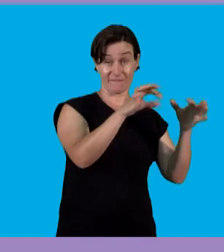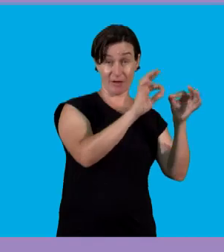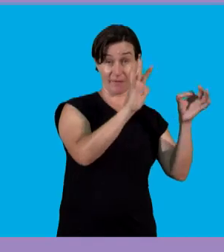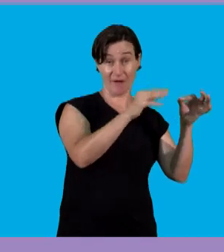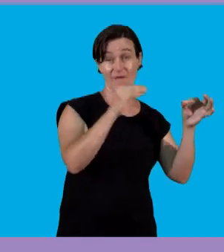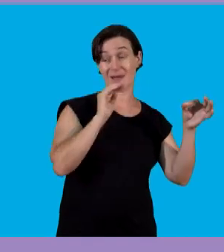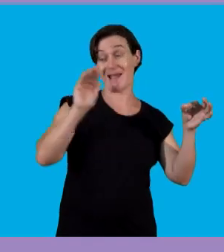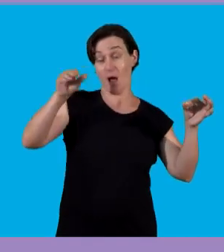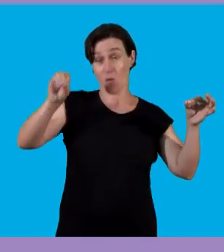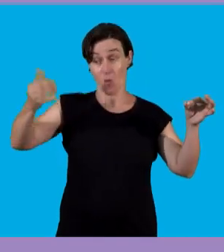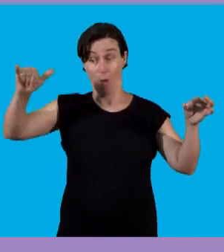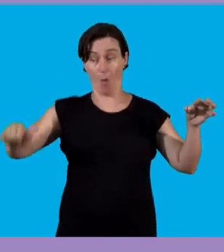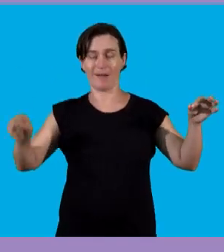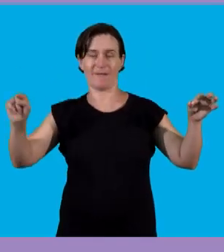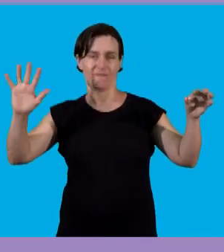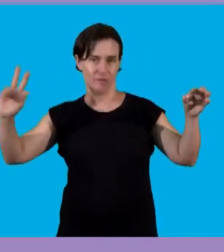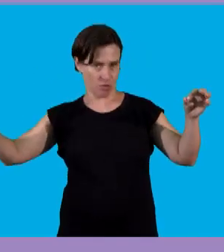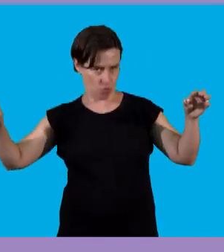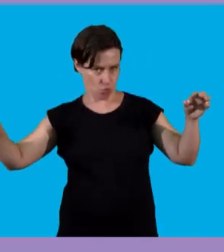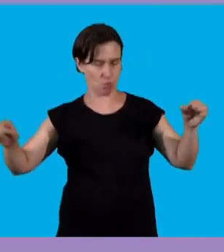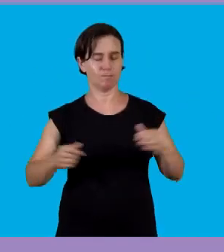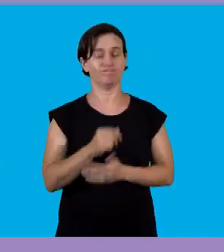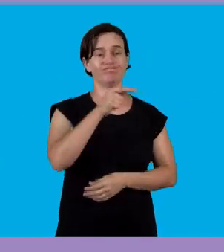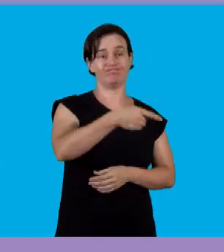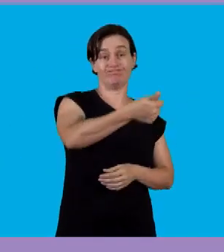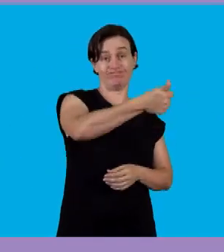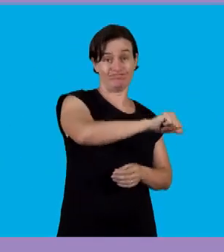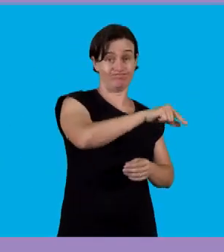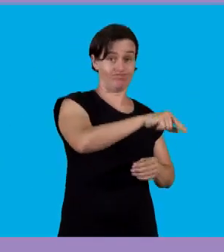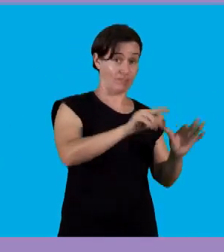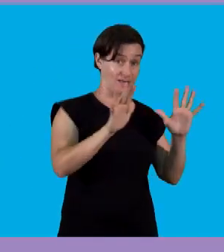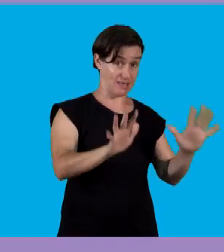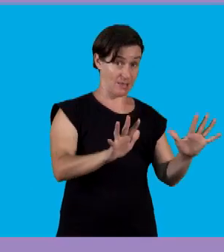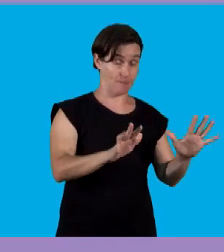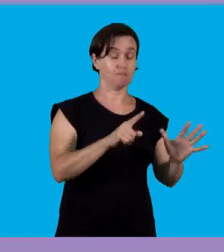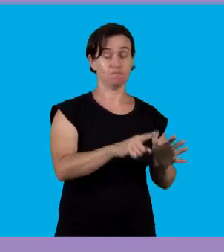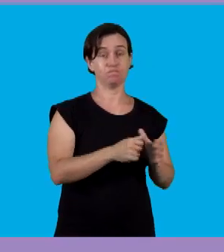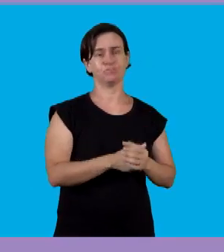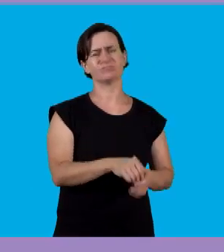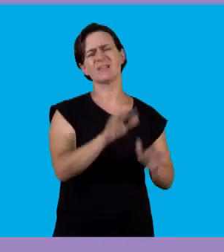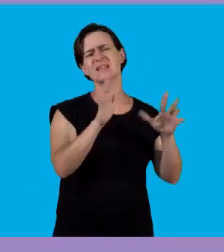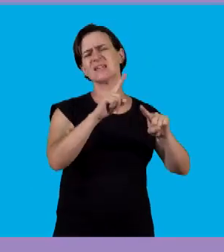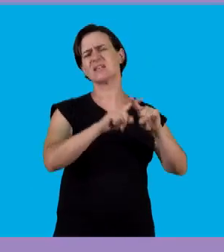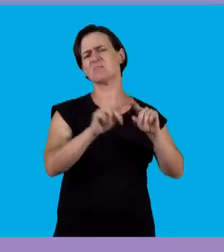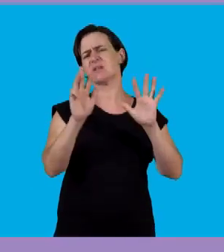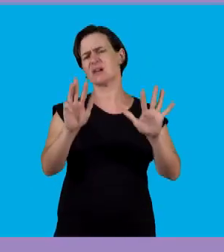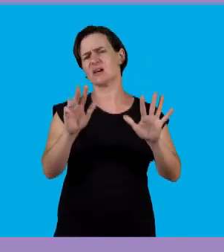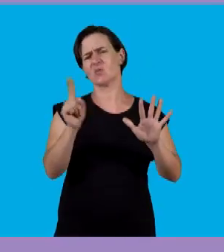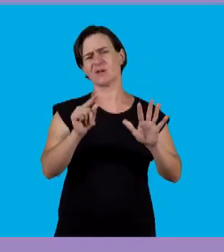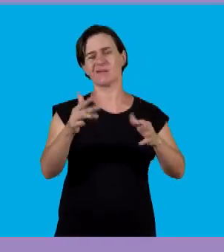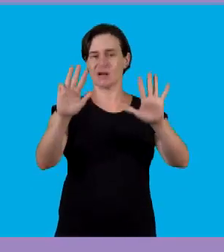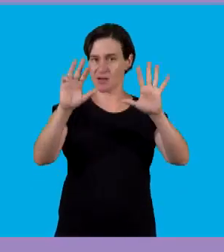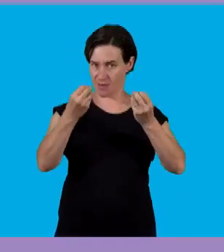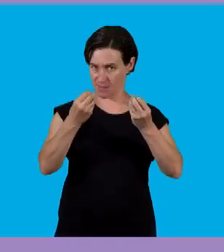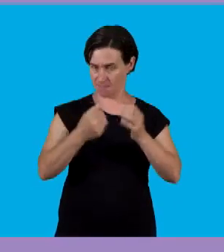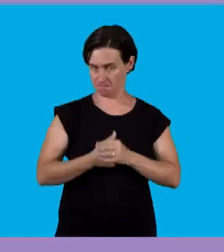of a 52. Then we move on to 10 as an input value. So 10 multiplied by 9